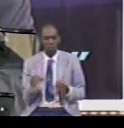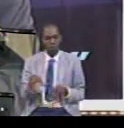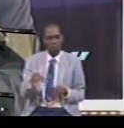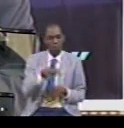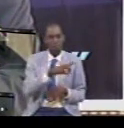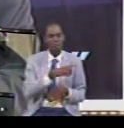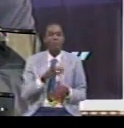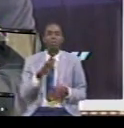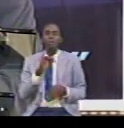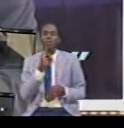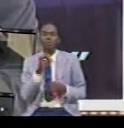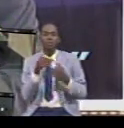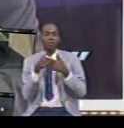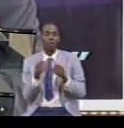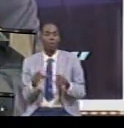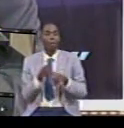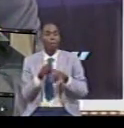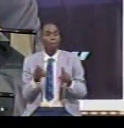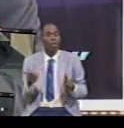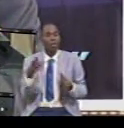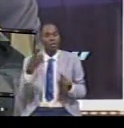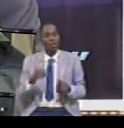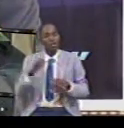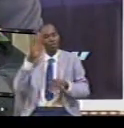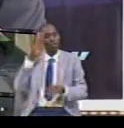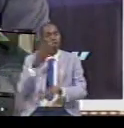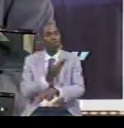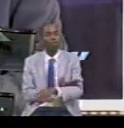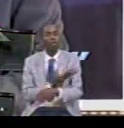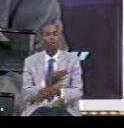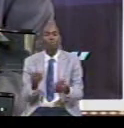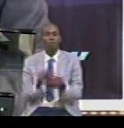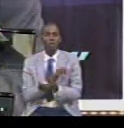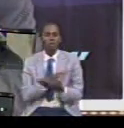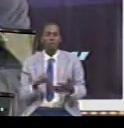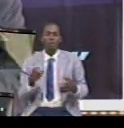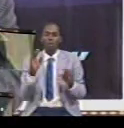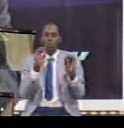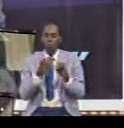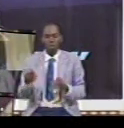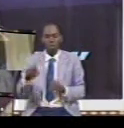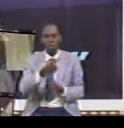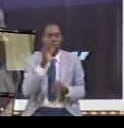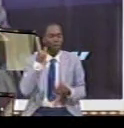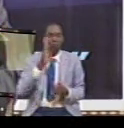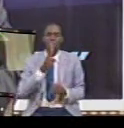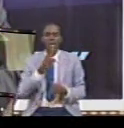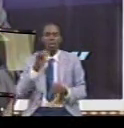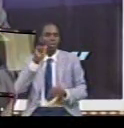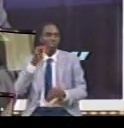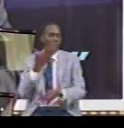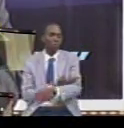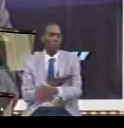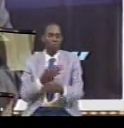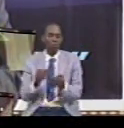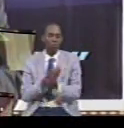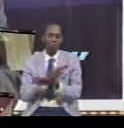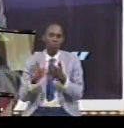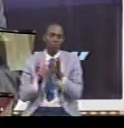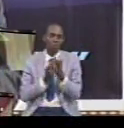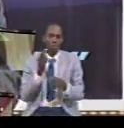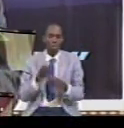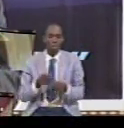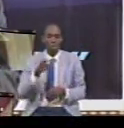but the son of perdition. Nobody there will be a daughter of perdition. You'll not be a